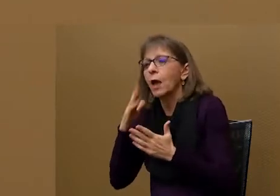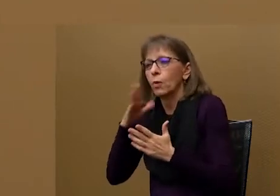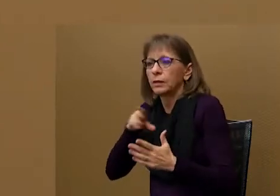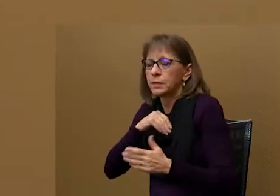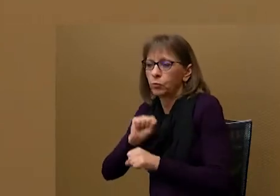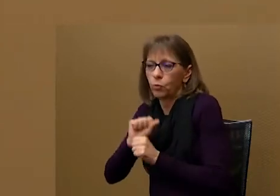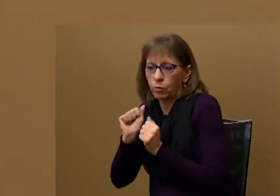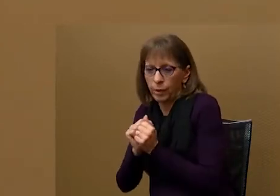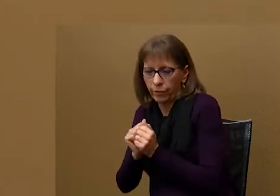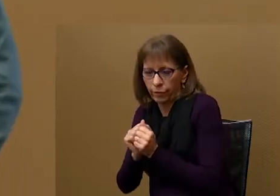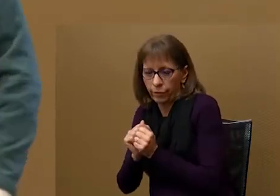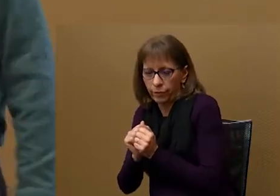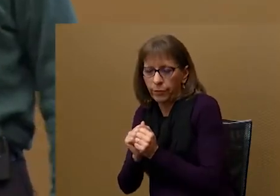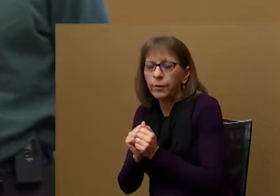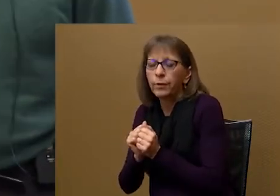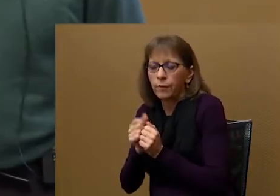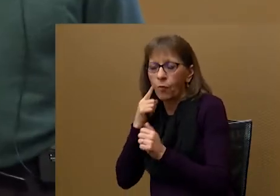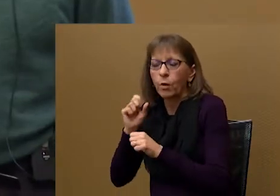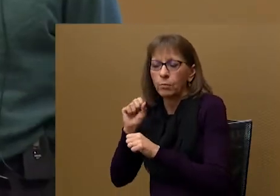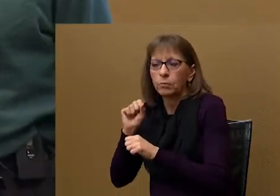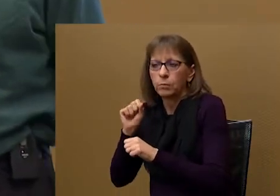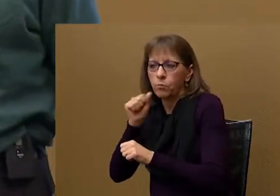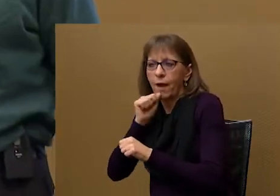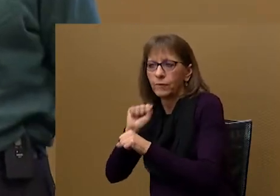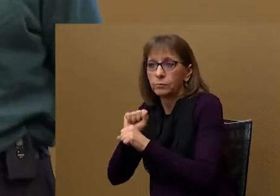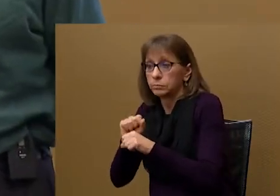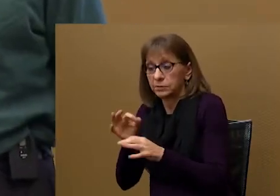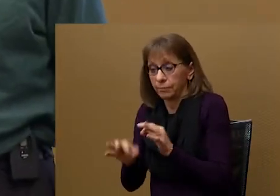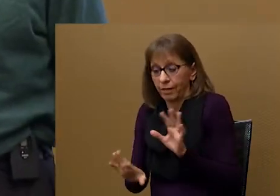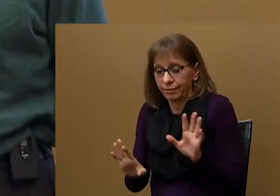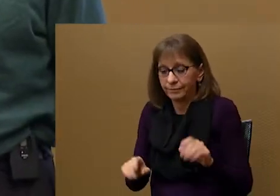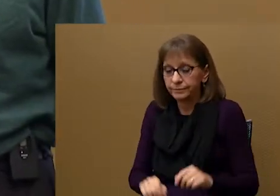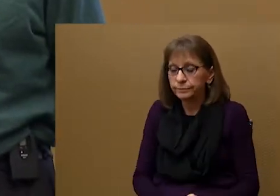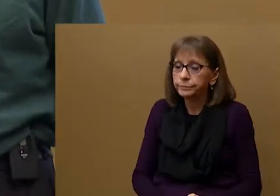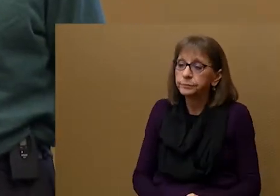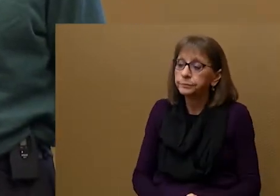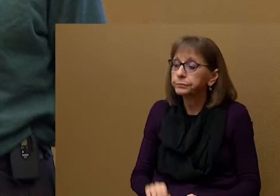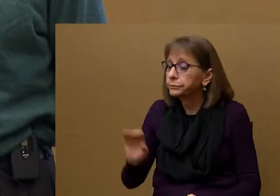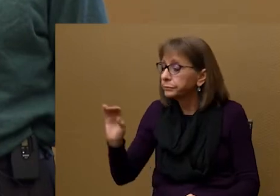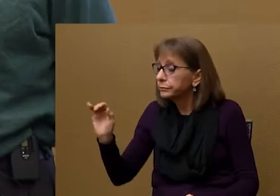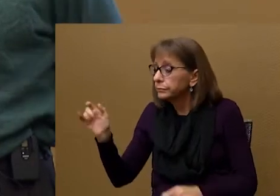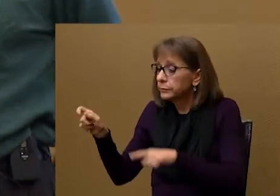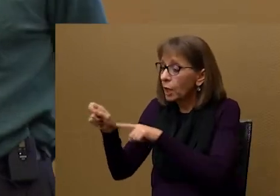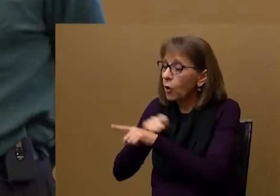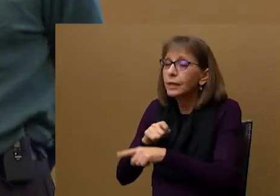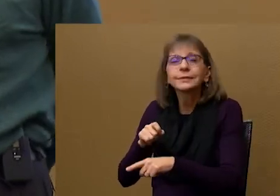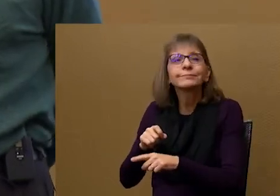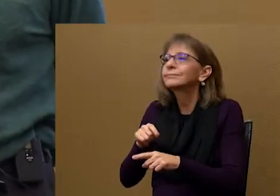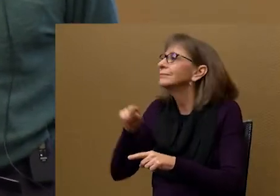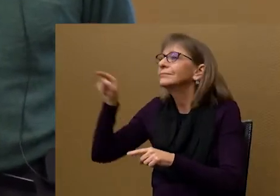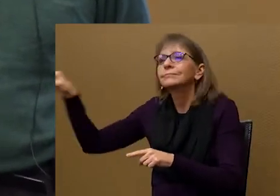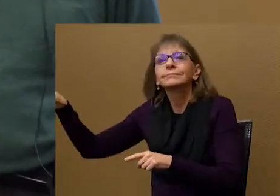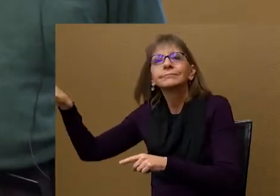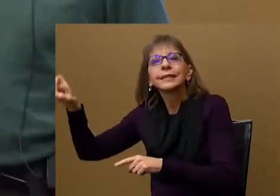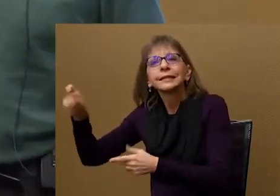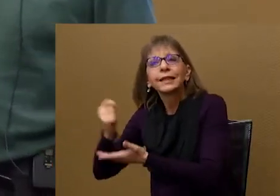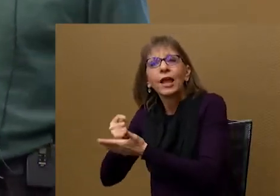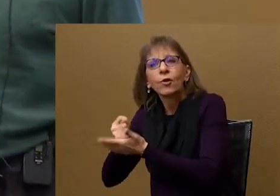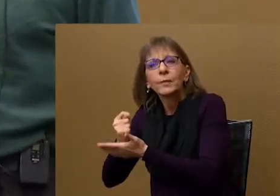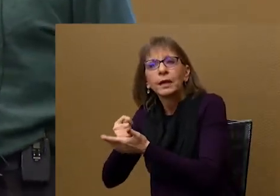have a criteria for who I'll work with in private practice. It's very simple. People call me up and they